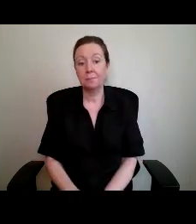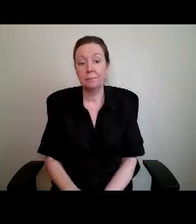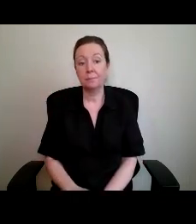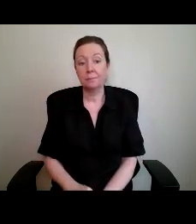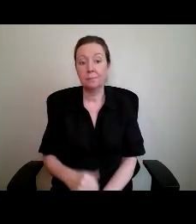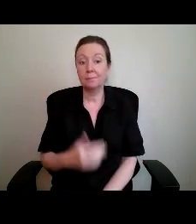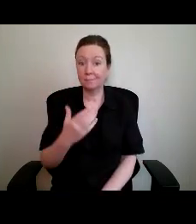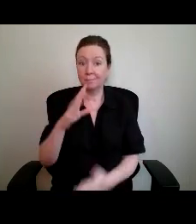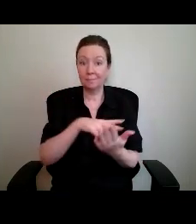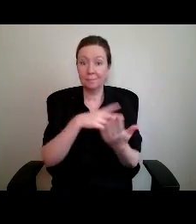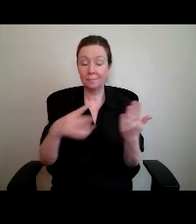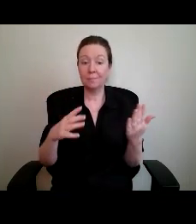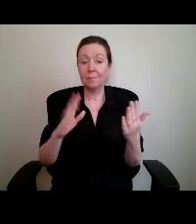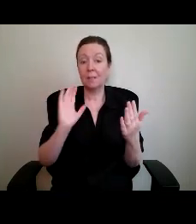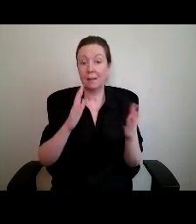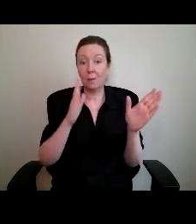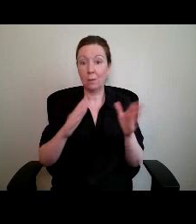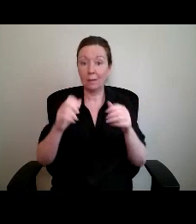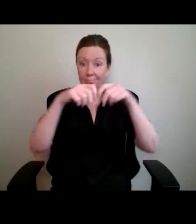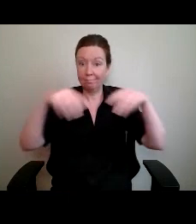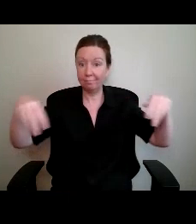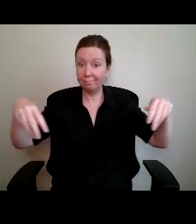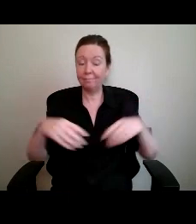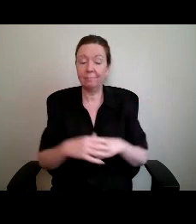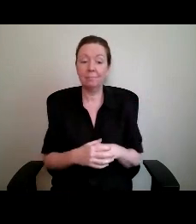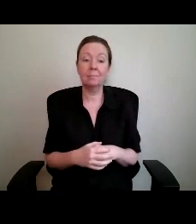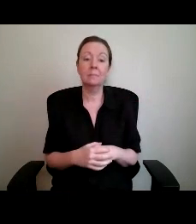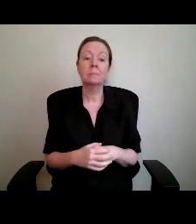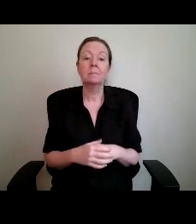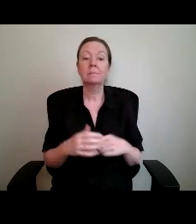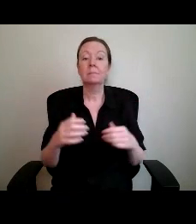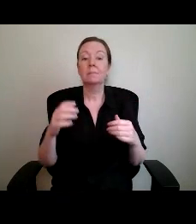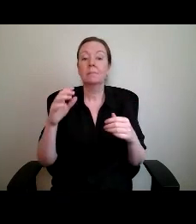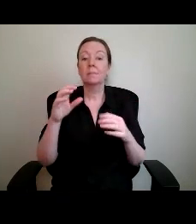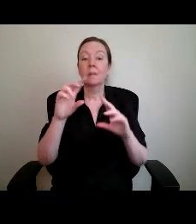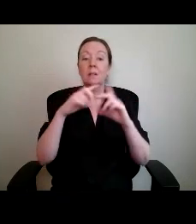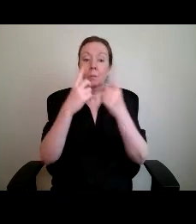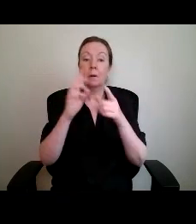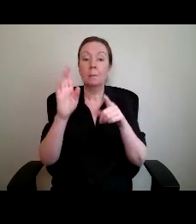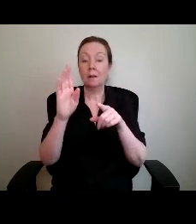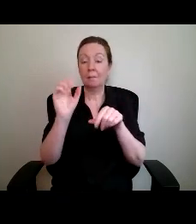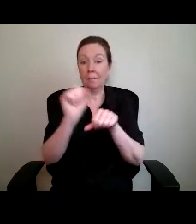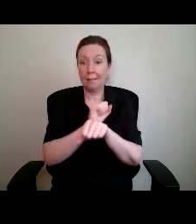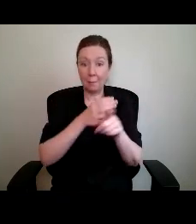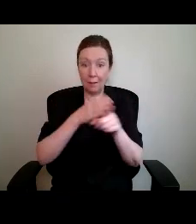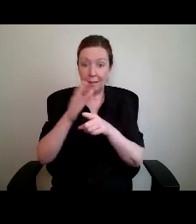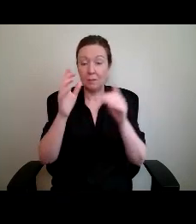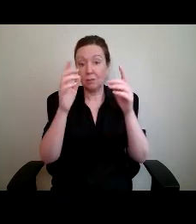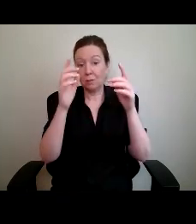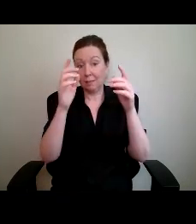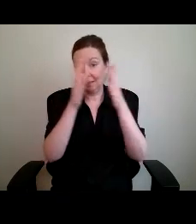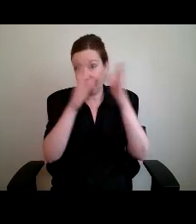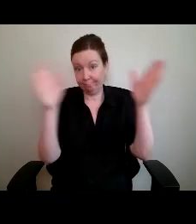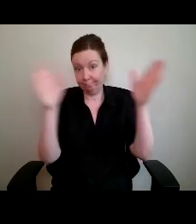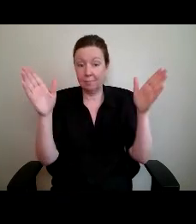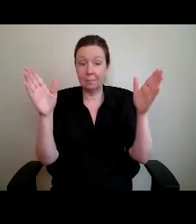Here's a chart of how we're organized. Like I said, we're under the Department of Labor and Industry, where we have the Bureau